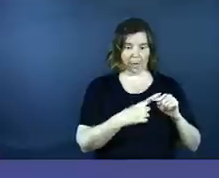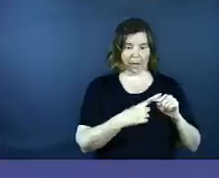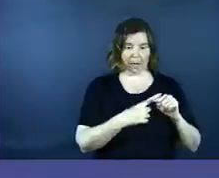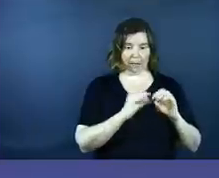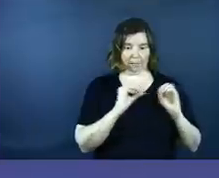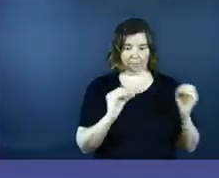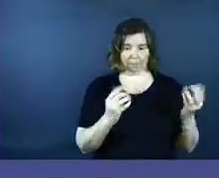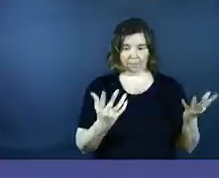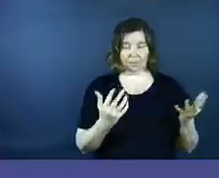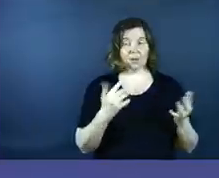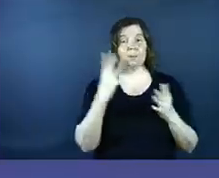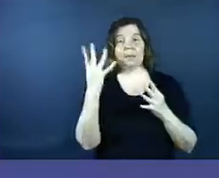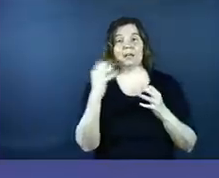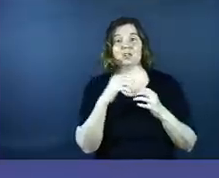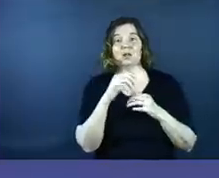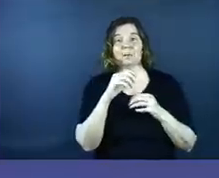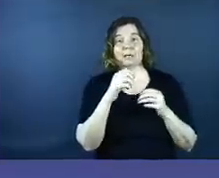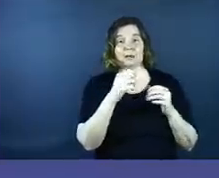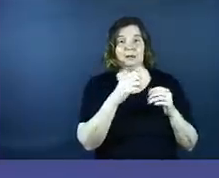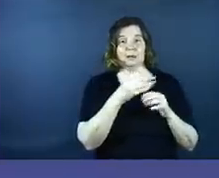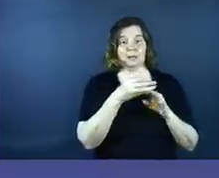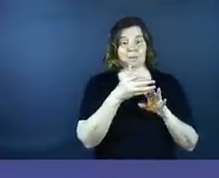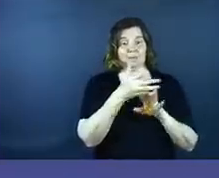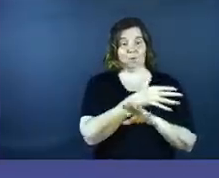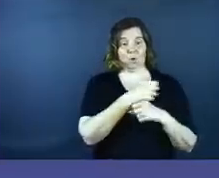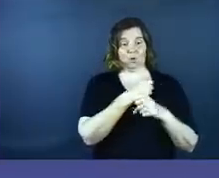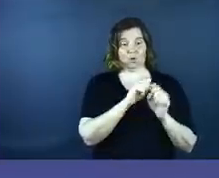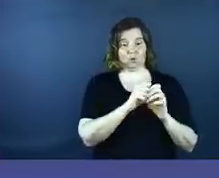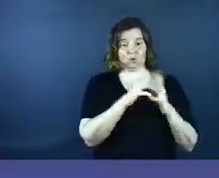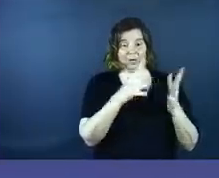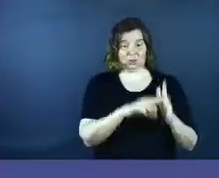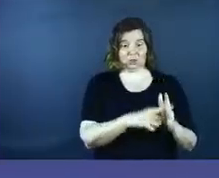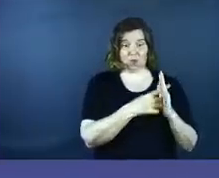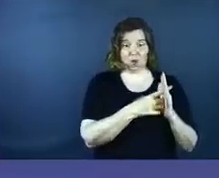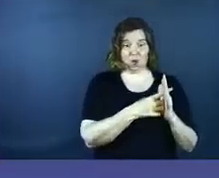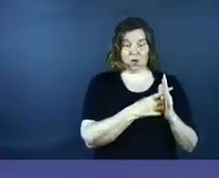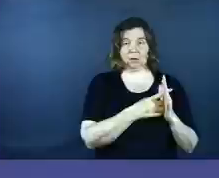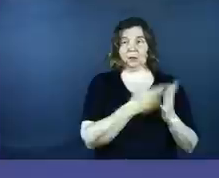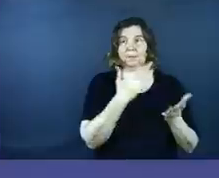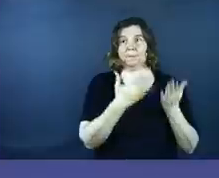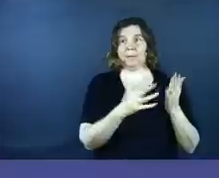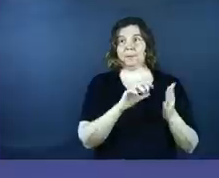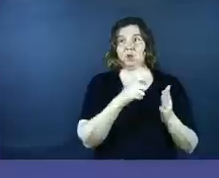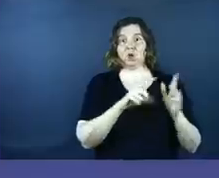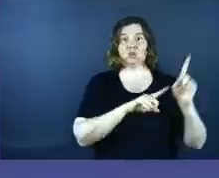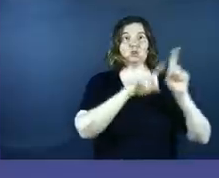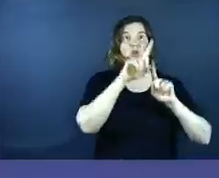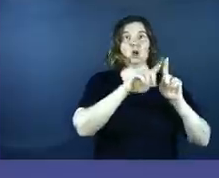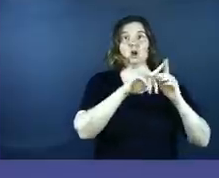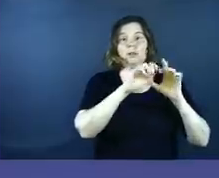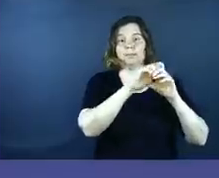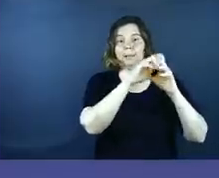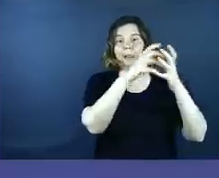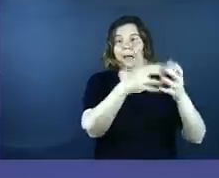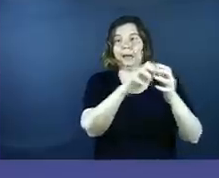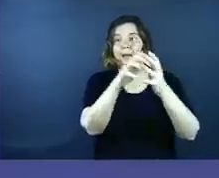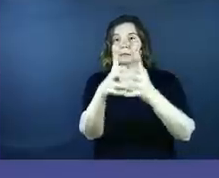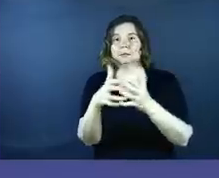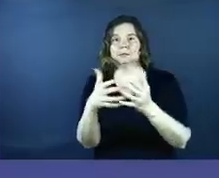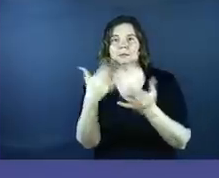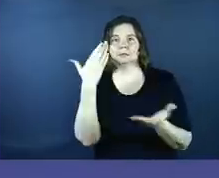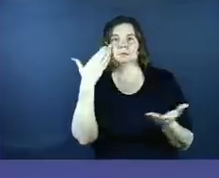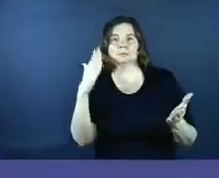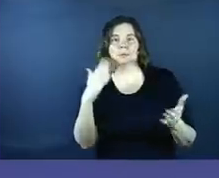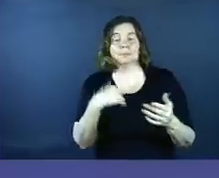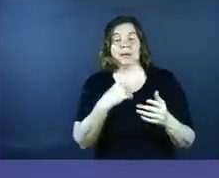imagining there is there could have been eons before the creation account started, where maybe there were other stars or other planets in the distant